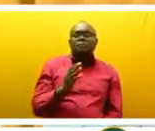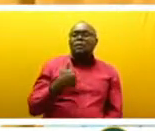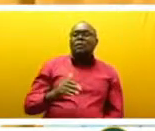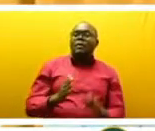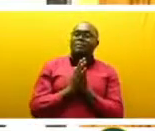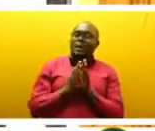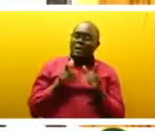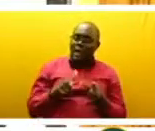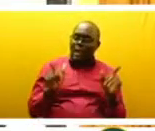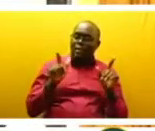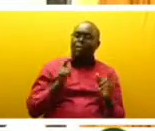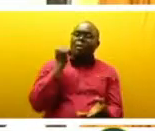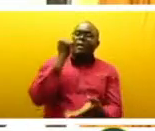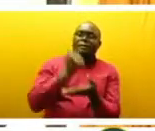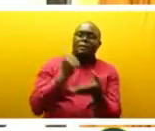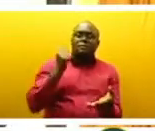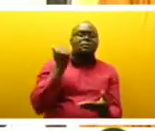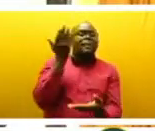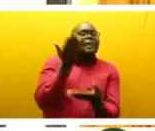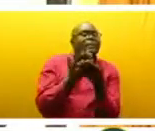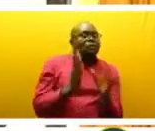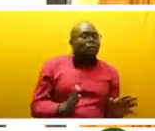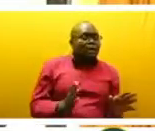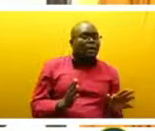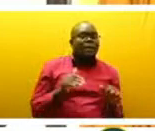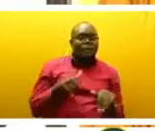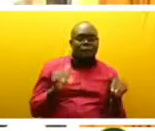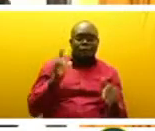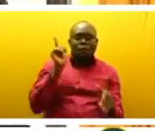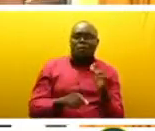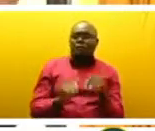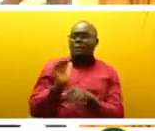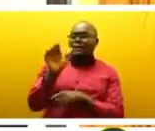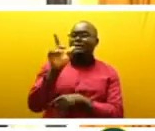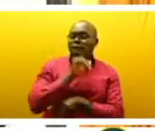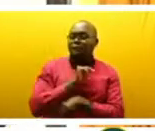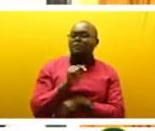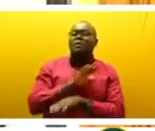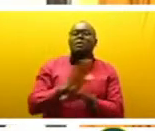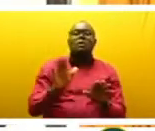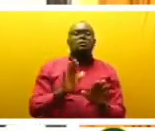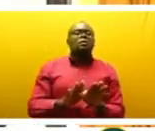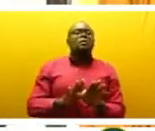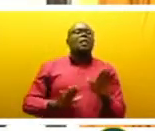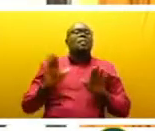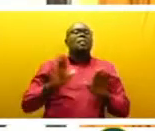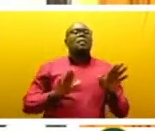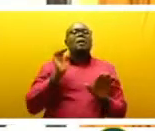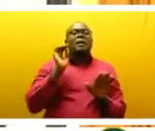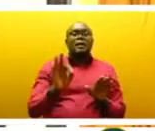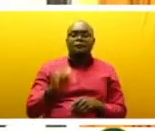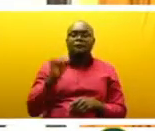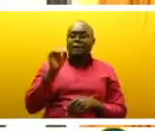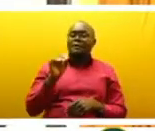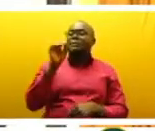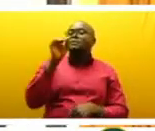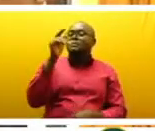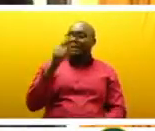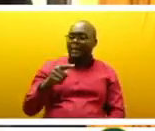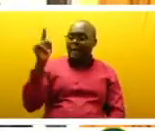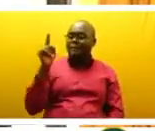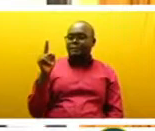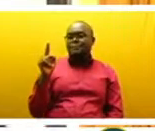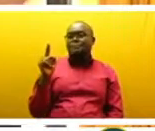you allow the petitioners prayed and grant the orders which are sought, and don't shy away if you find it necessary